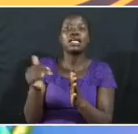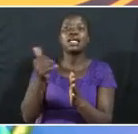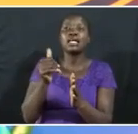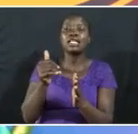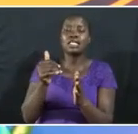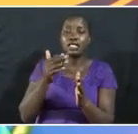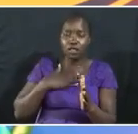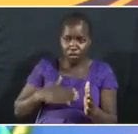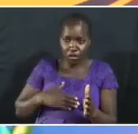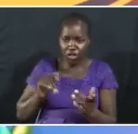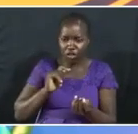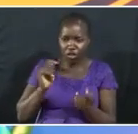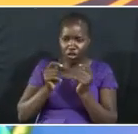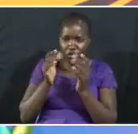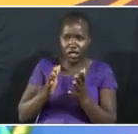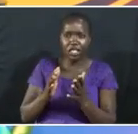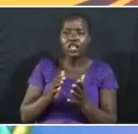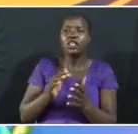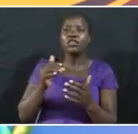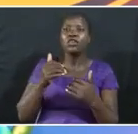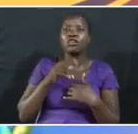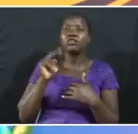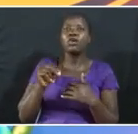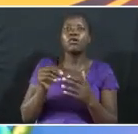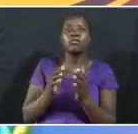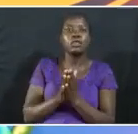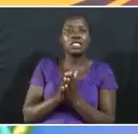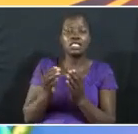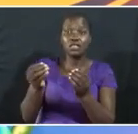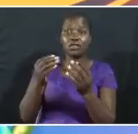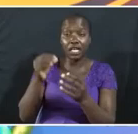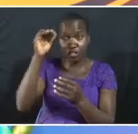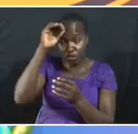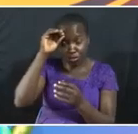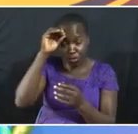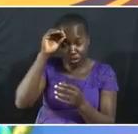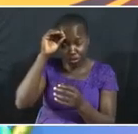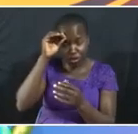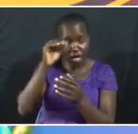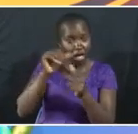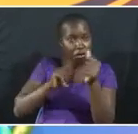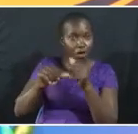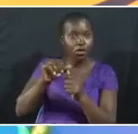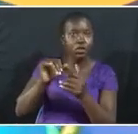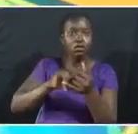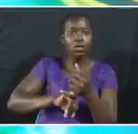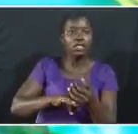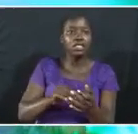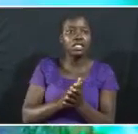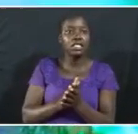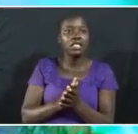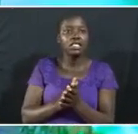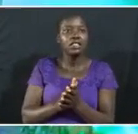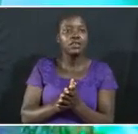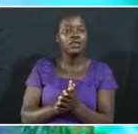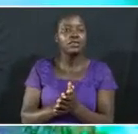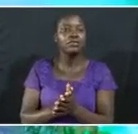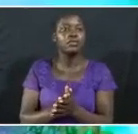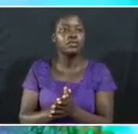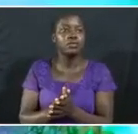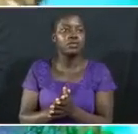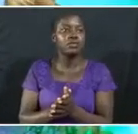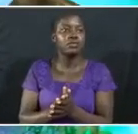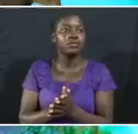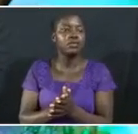convert, you have no business giving us your opinion about marriage. But that has been the problem. We